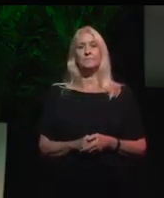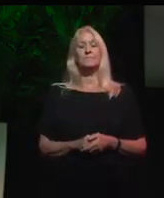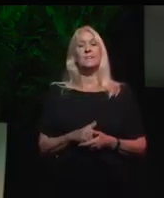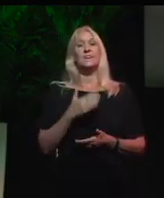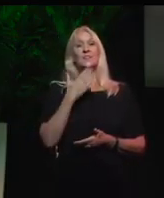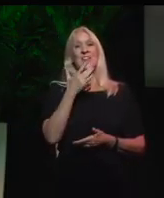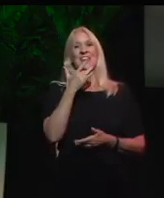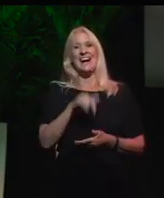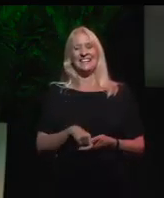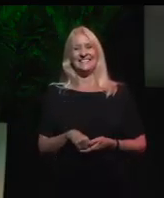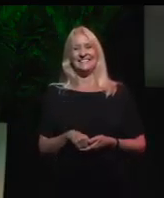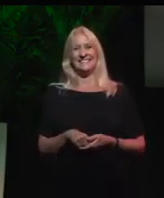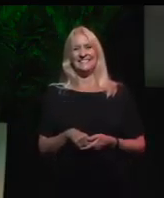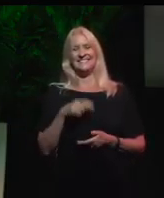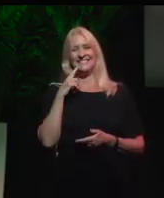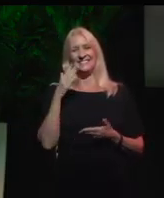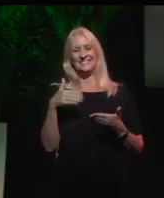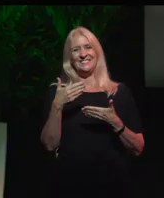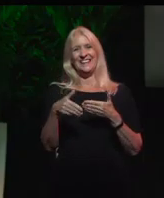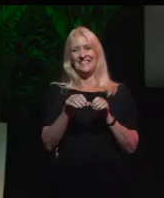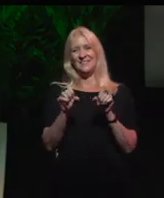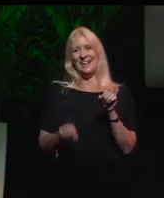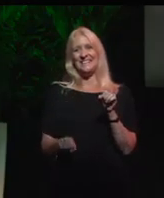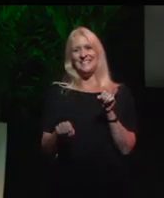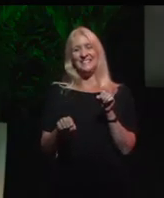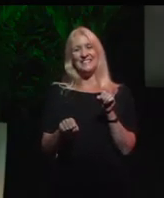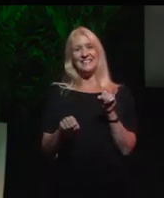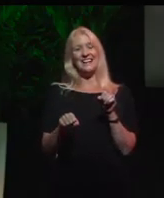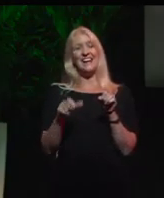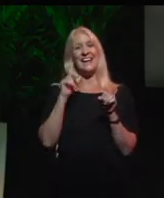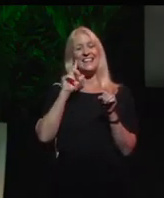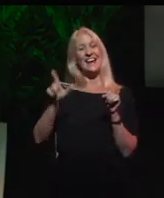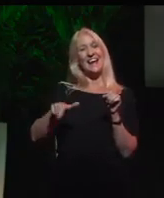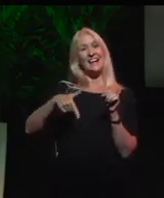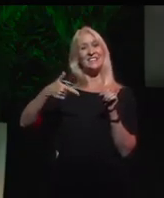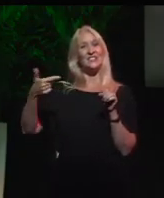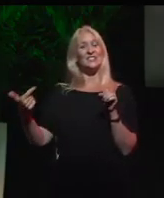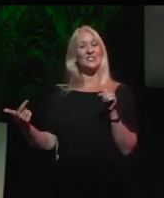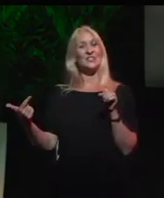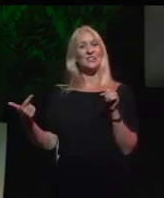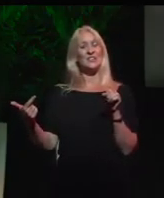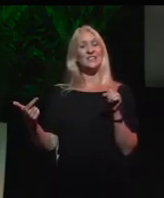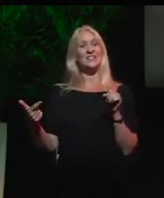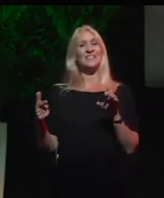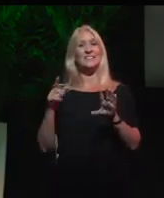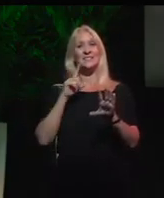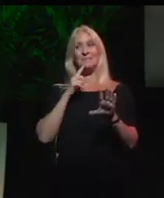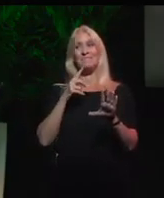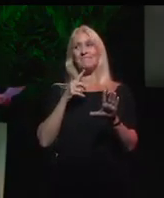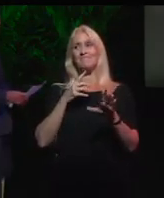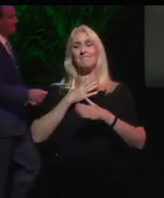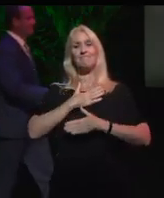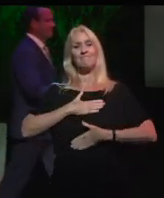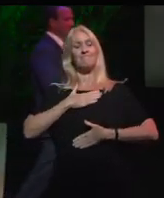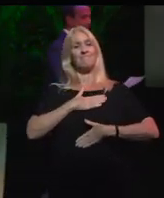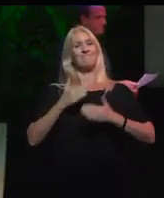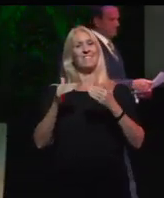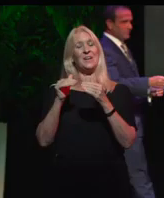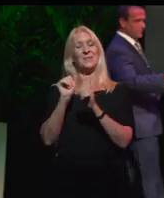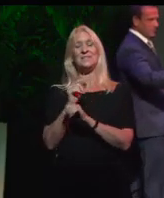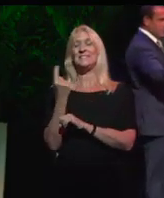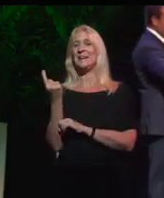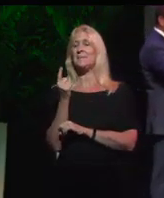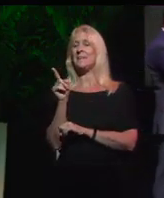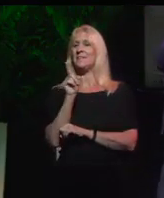Good luck for the semester ahead. And with that, I will turn it to a very valued colleague, someone who has been